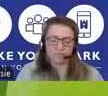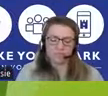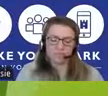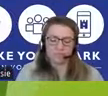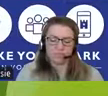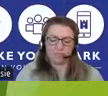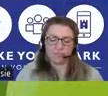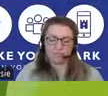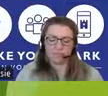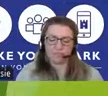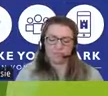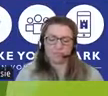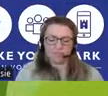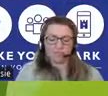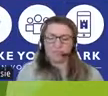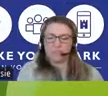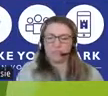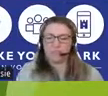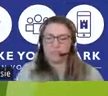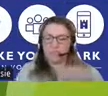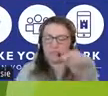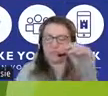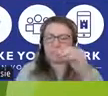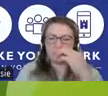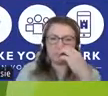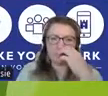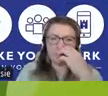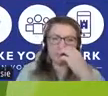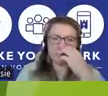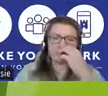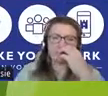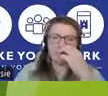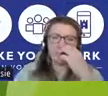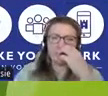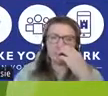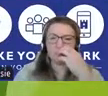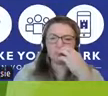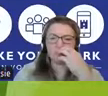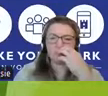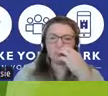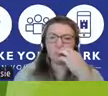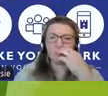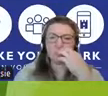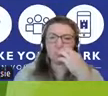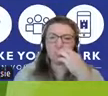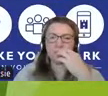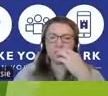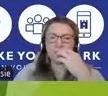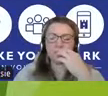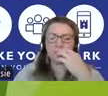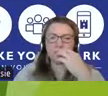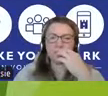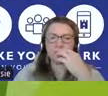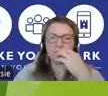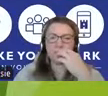like and everything, some of our projects start quite small, so our funding pots are quite small. So what I'll do is I'll whiz through,